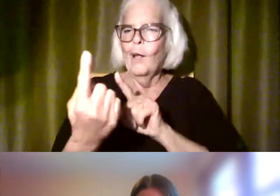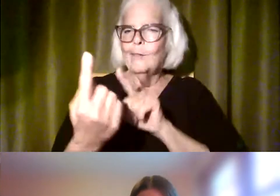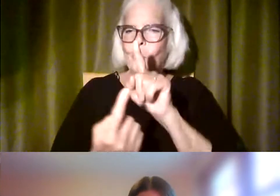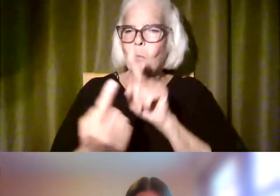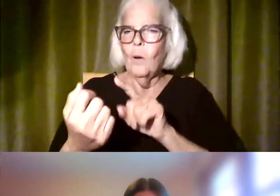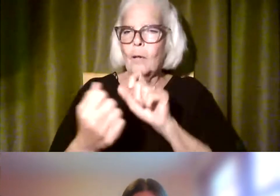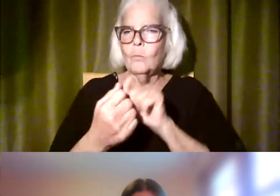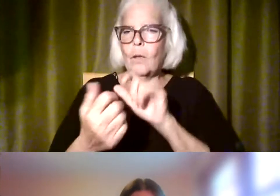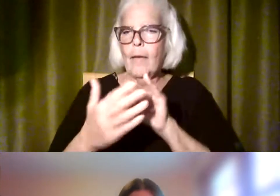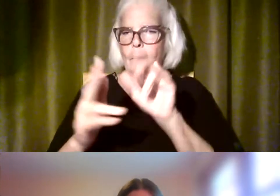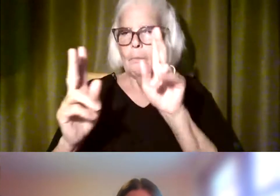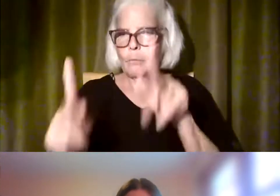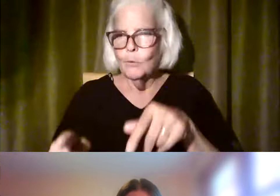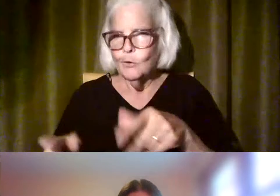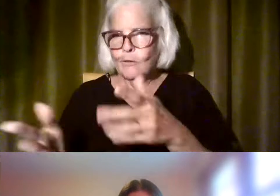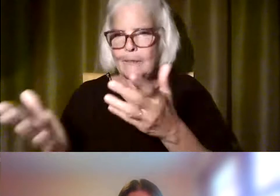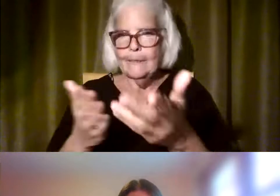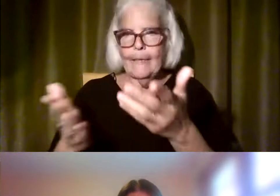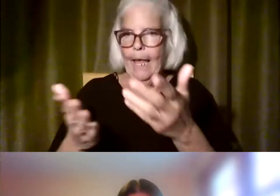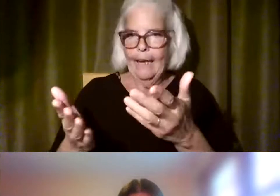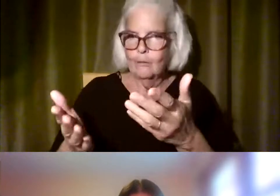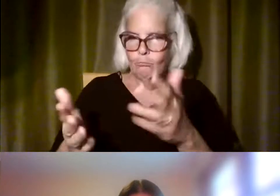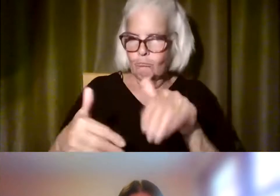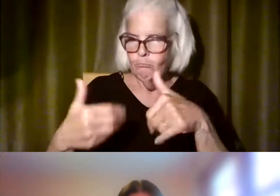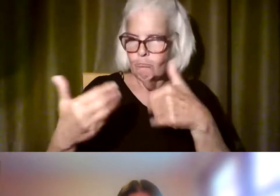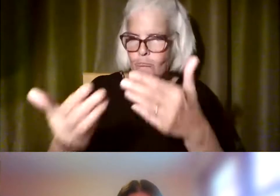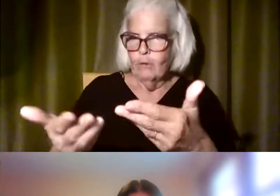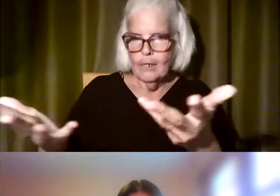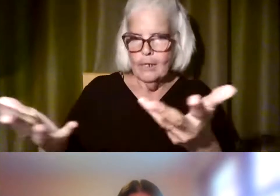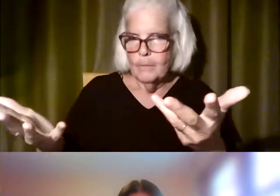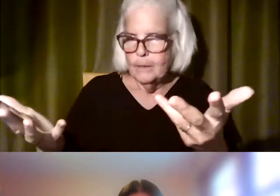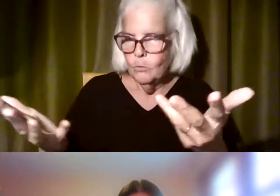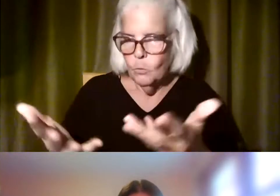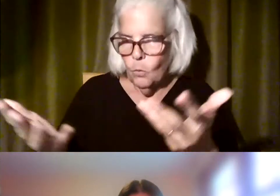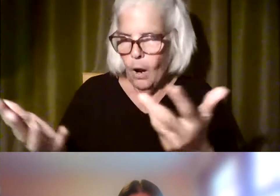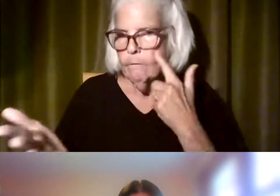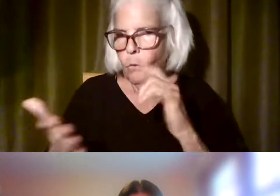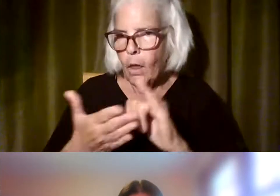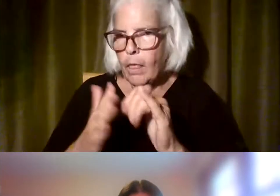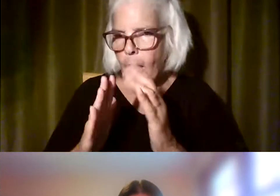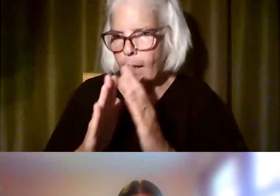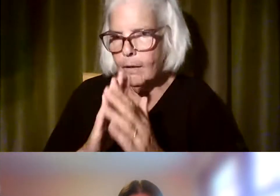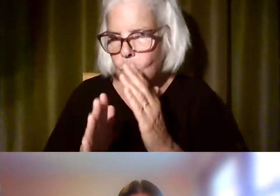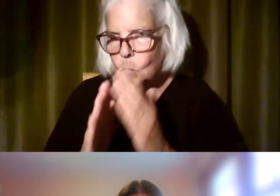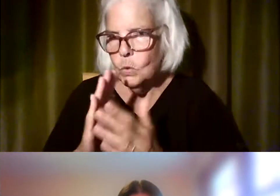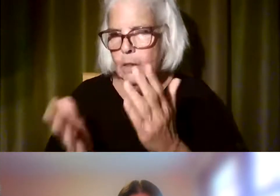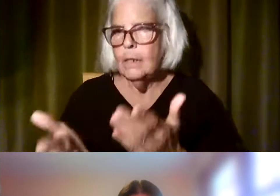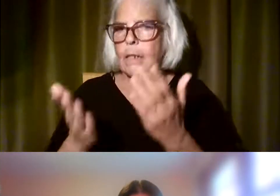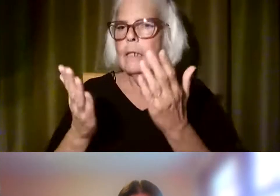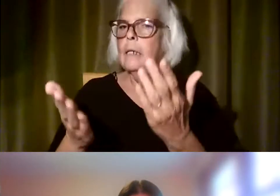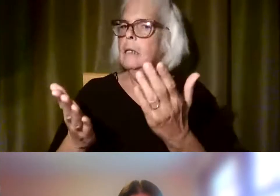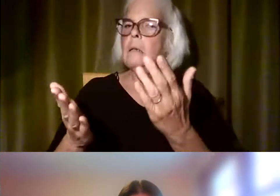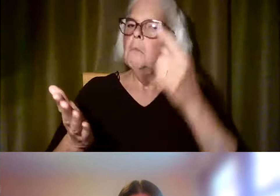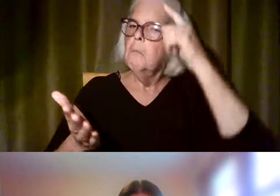the purpose it serves, what you're trying to accomplish? So I'd love to talk more about that.